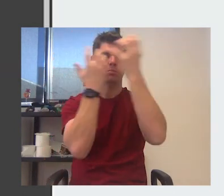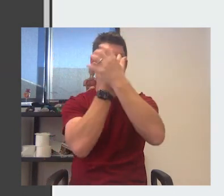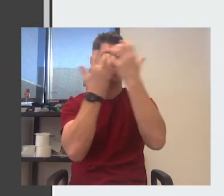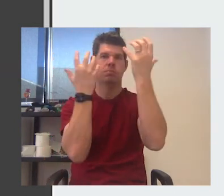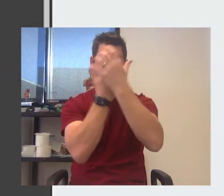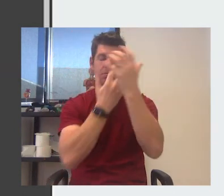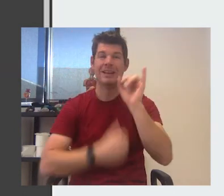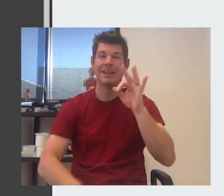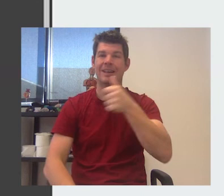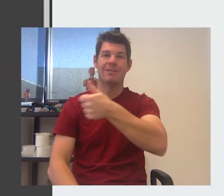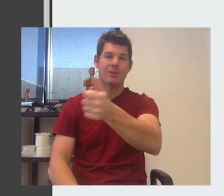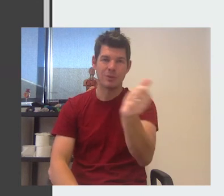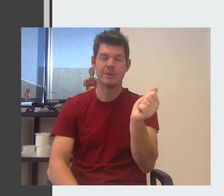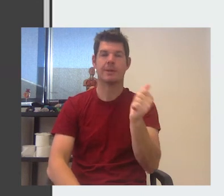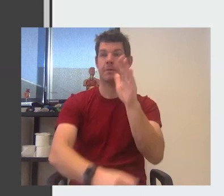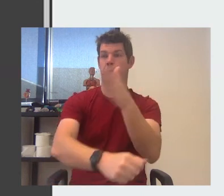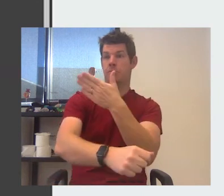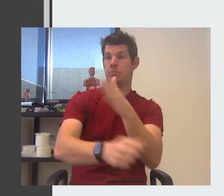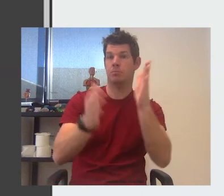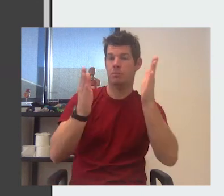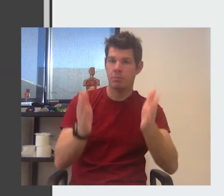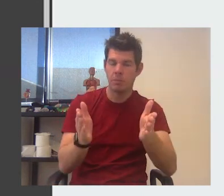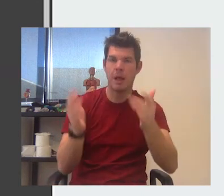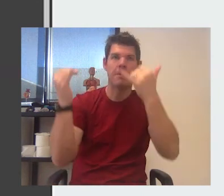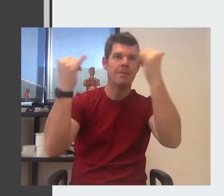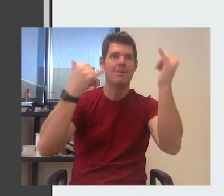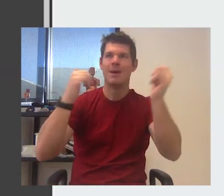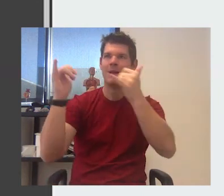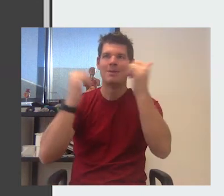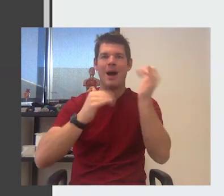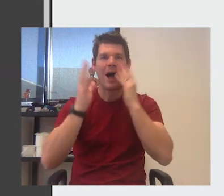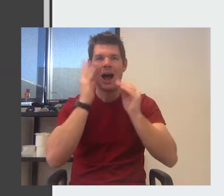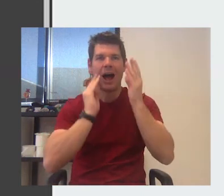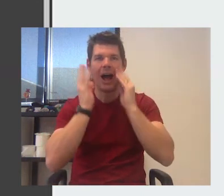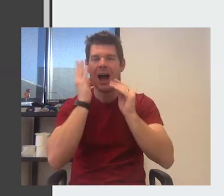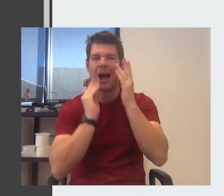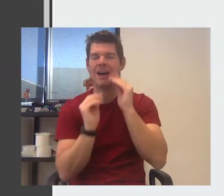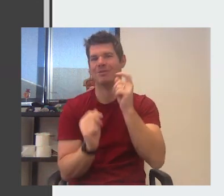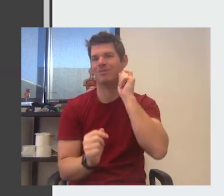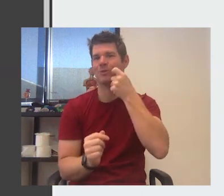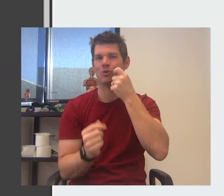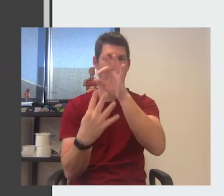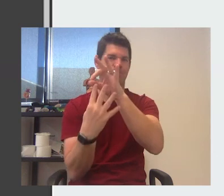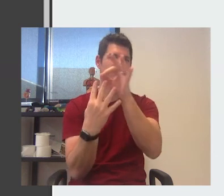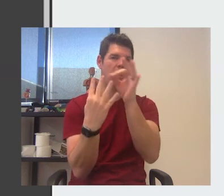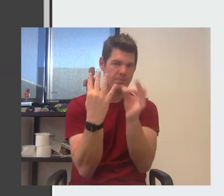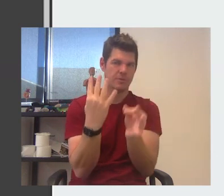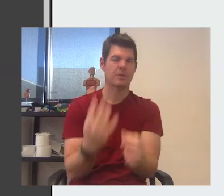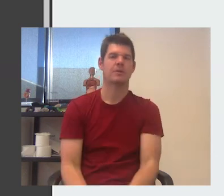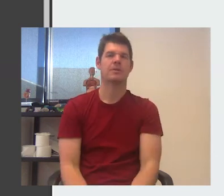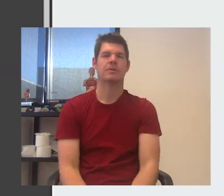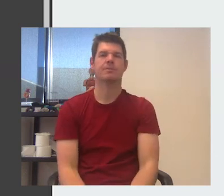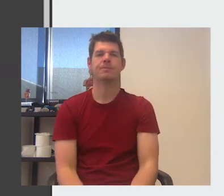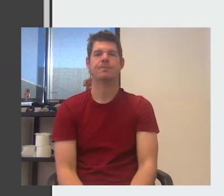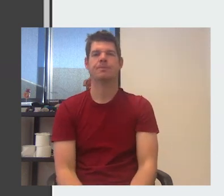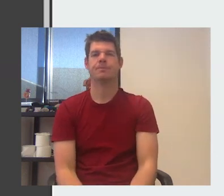musical person, you'll find yourself here playing a lot, right? So the way that I'm going to do this, we're going